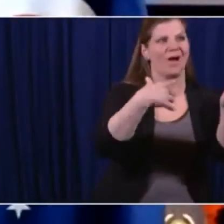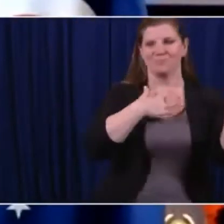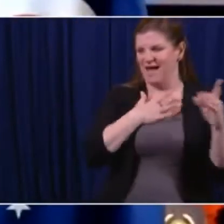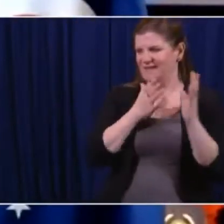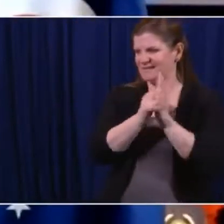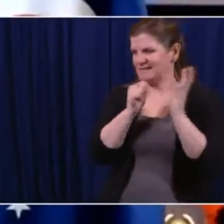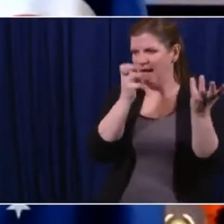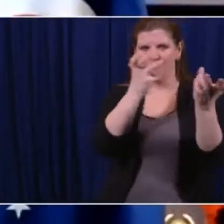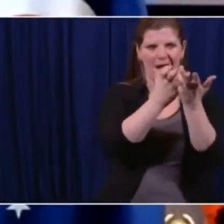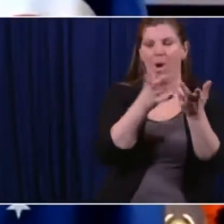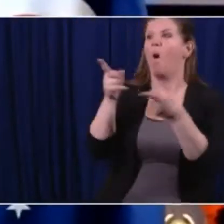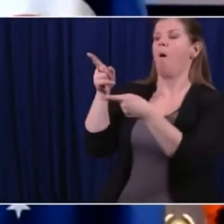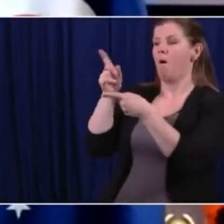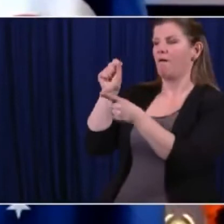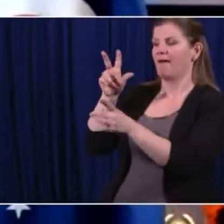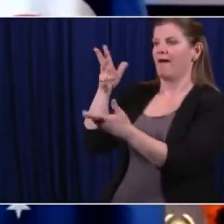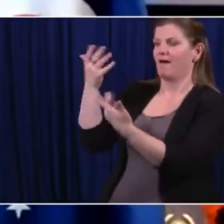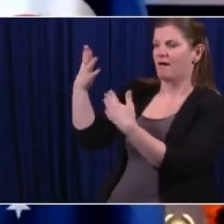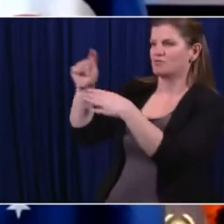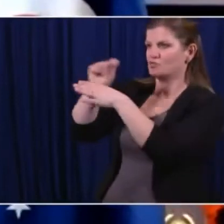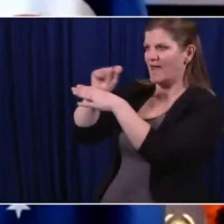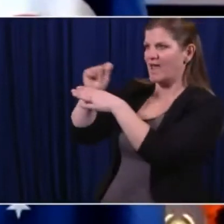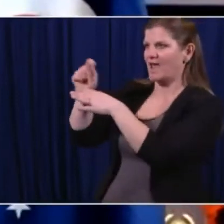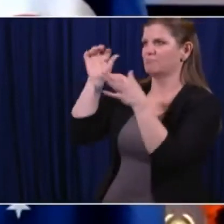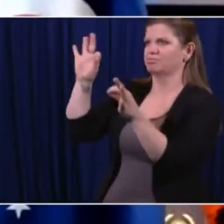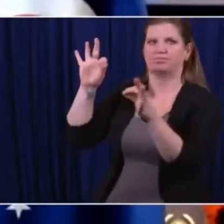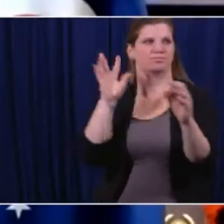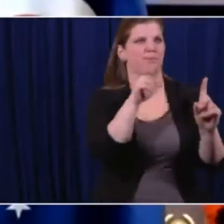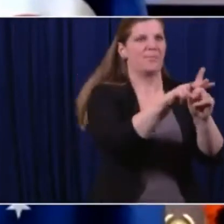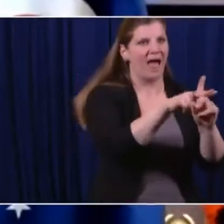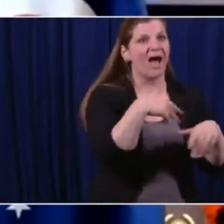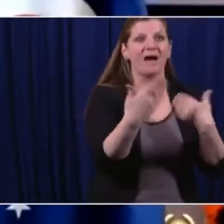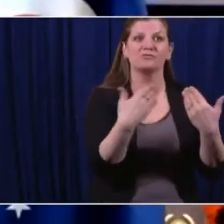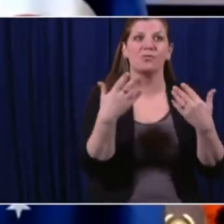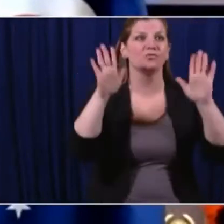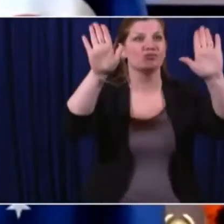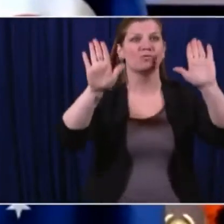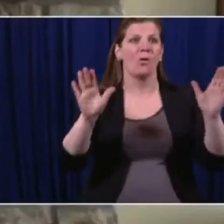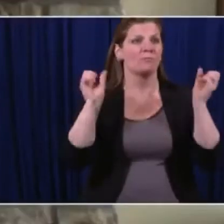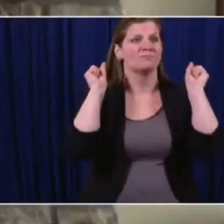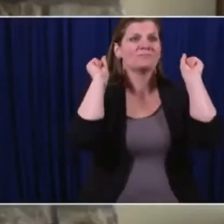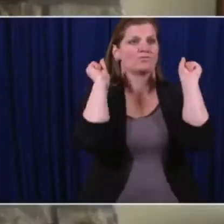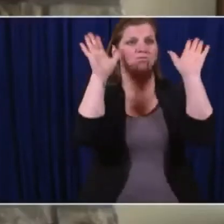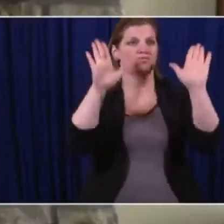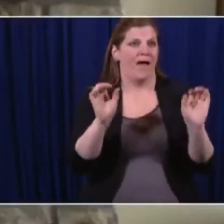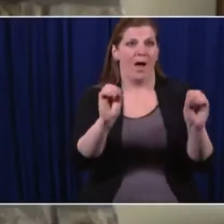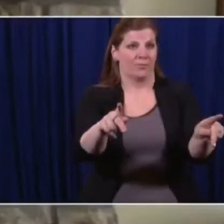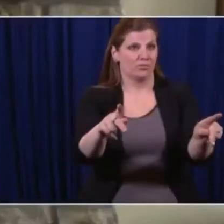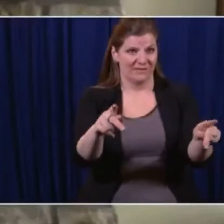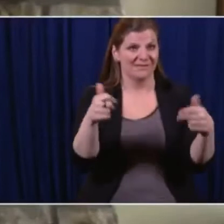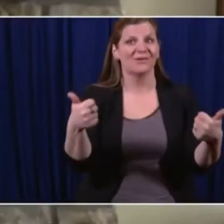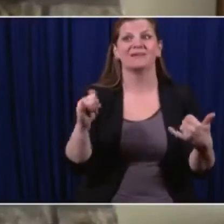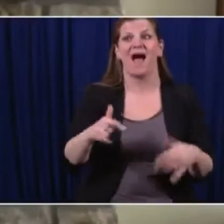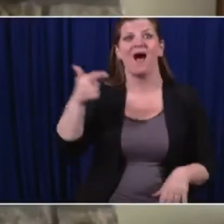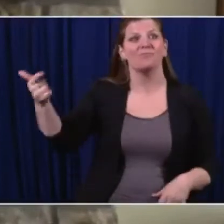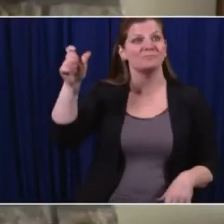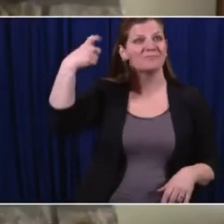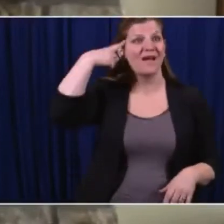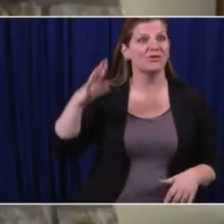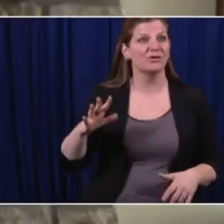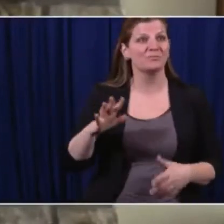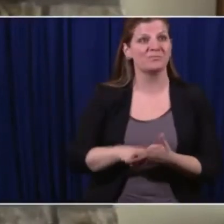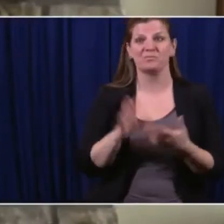that are starting to come back as the recovery begins. So, Governor, I'll turn it back over to you. All right, Lieutenant Governor, thank you very much. I think we're